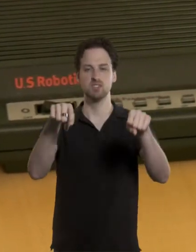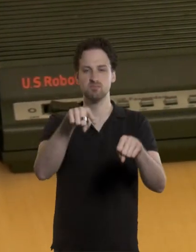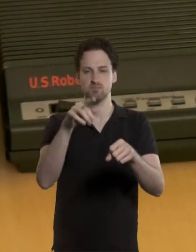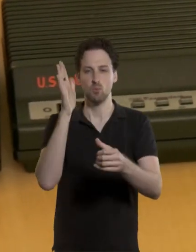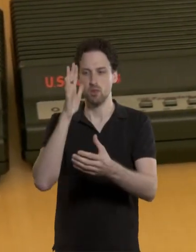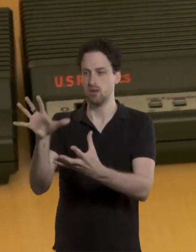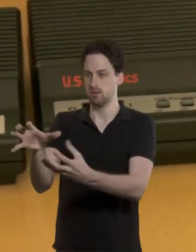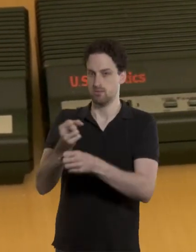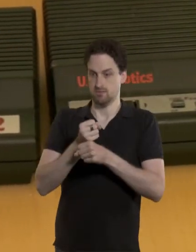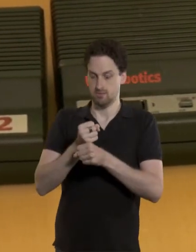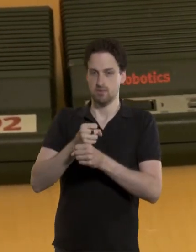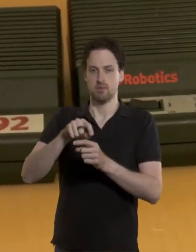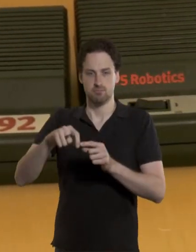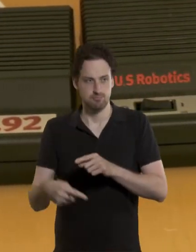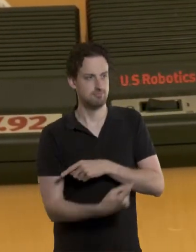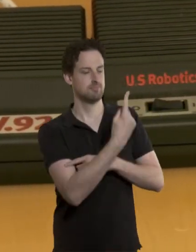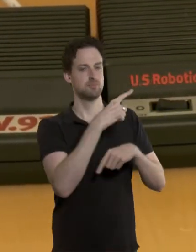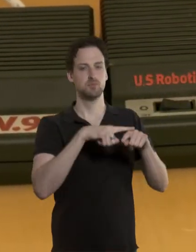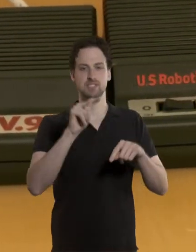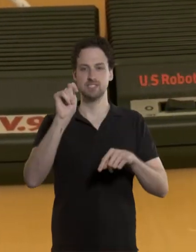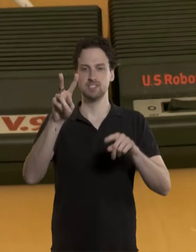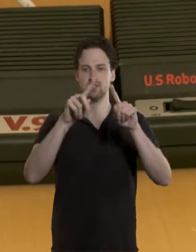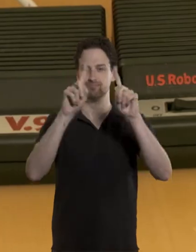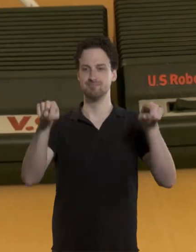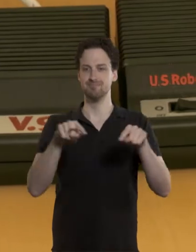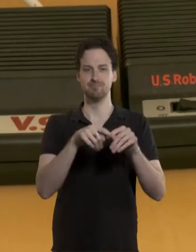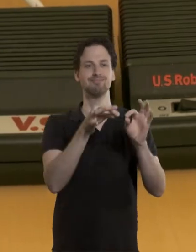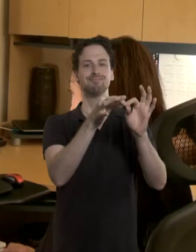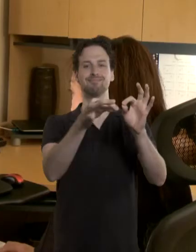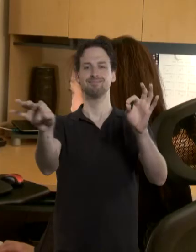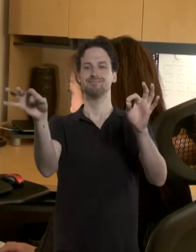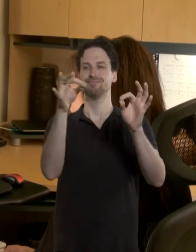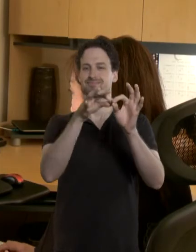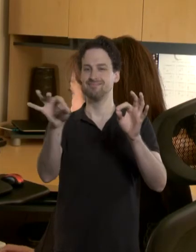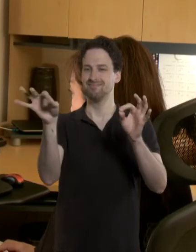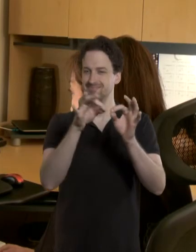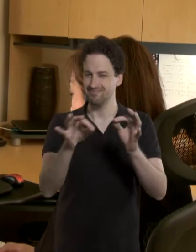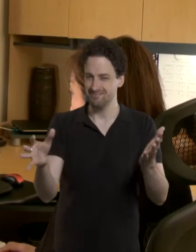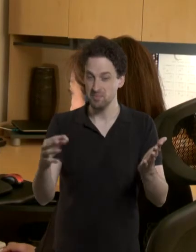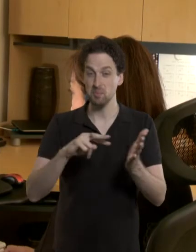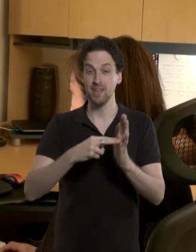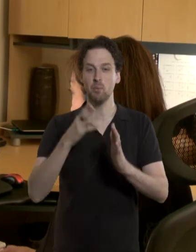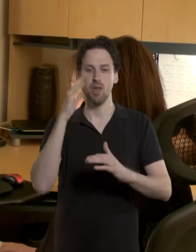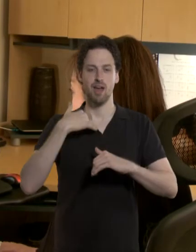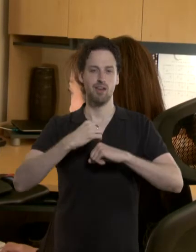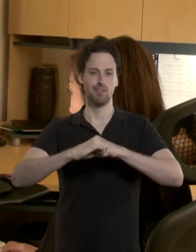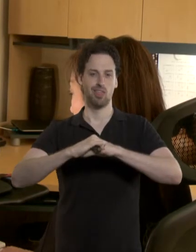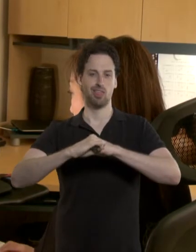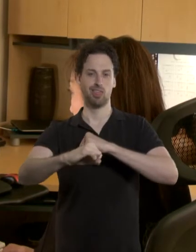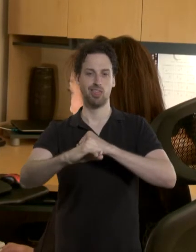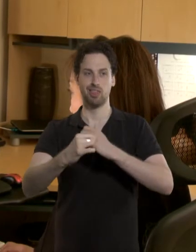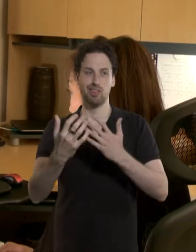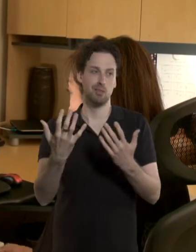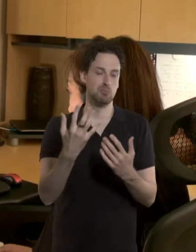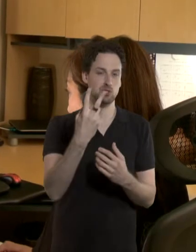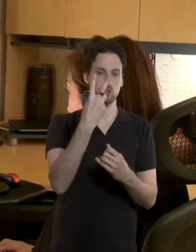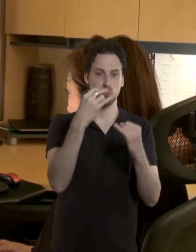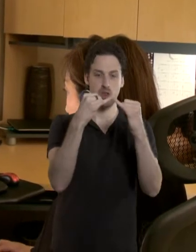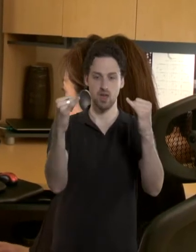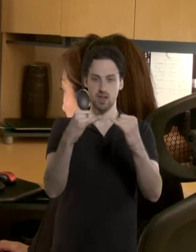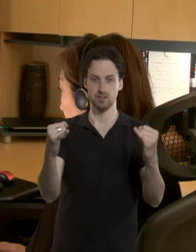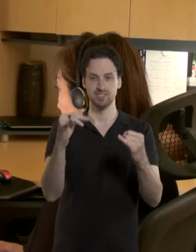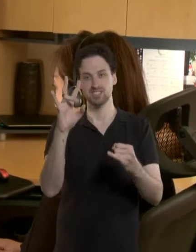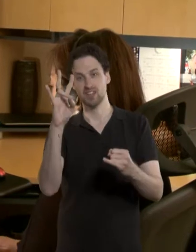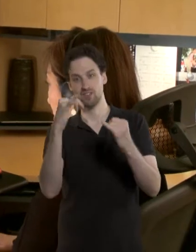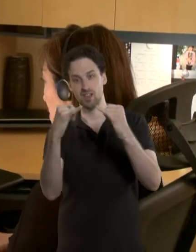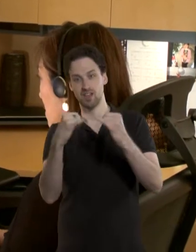through an encoder at their end as well. And then it comes across the television screen. We experience lags anywhere from 2 lines up to as